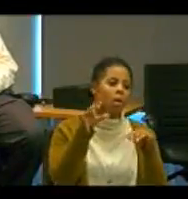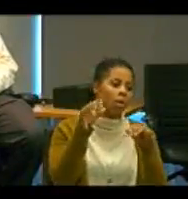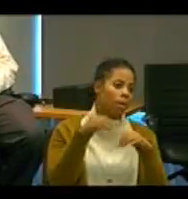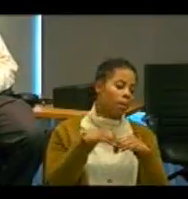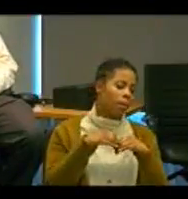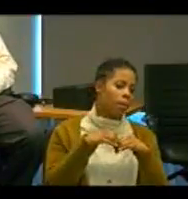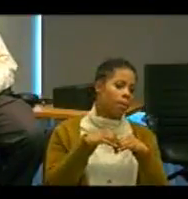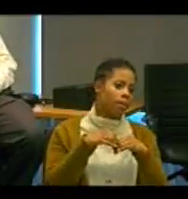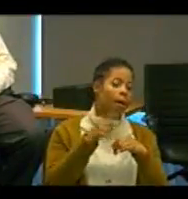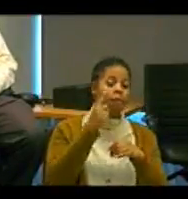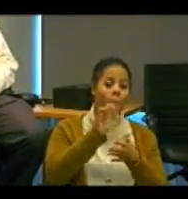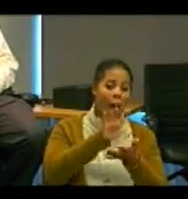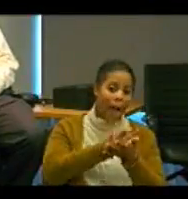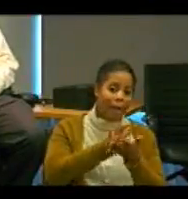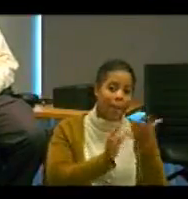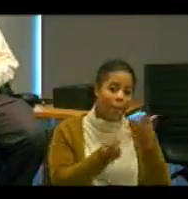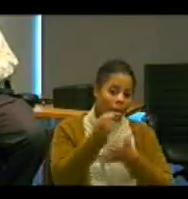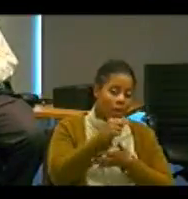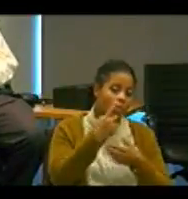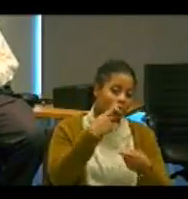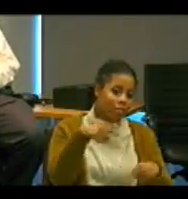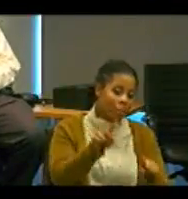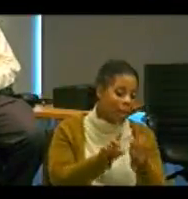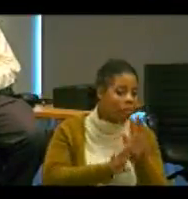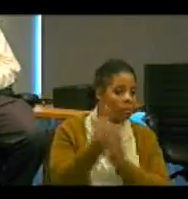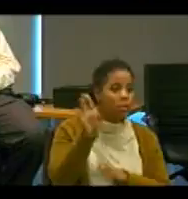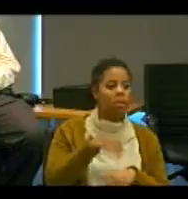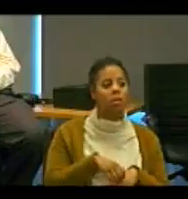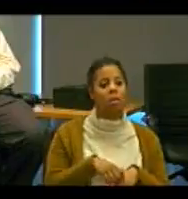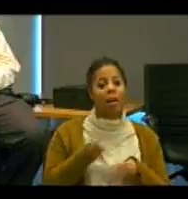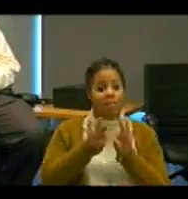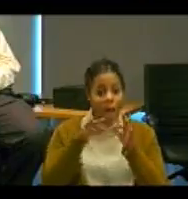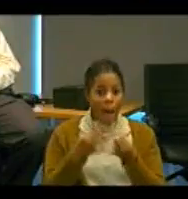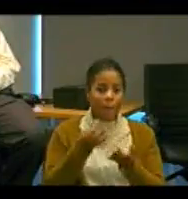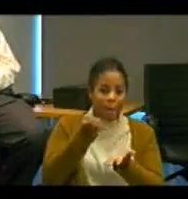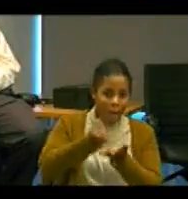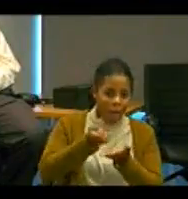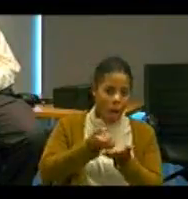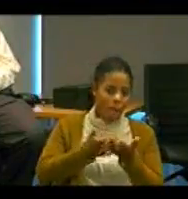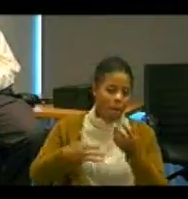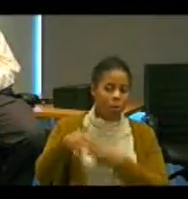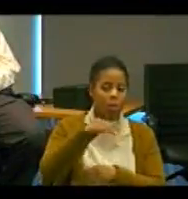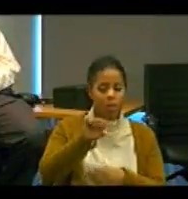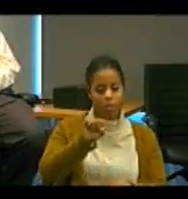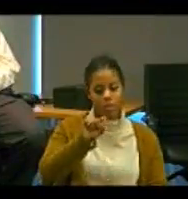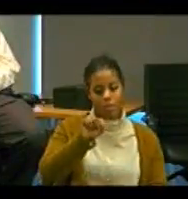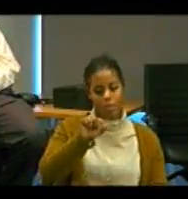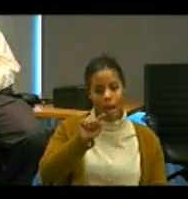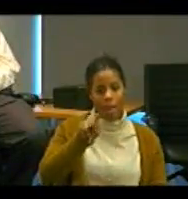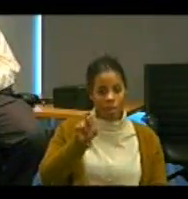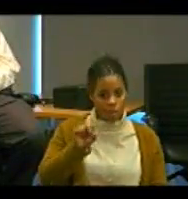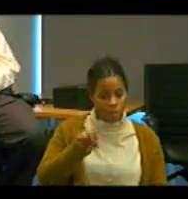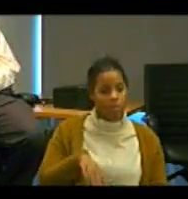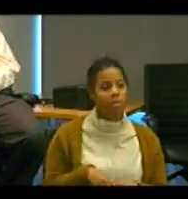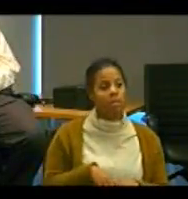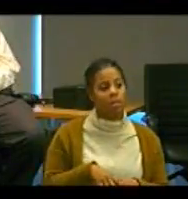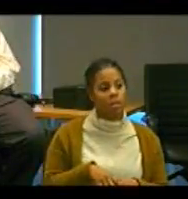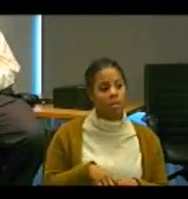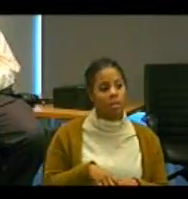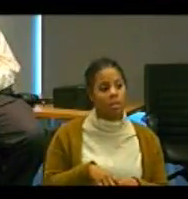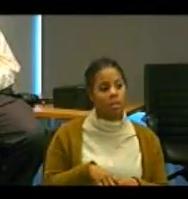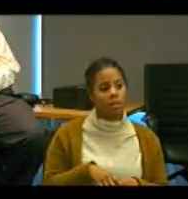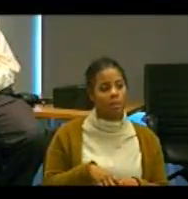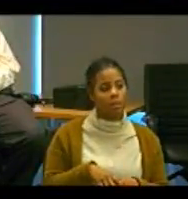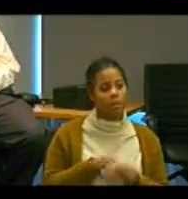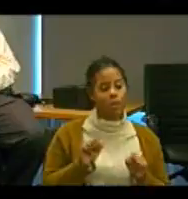including academic achievement, family socioeconomic status, school composition, and other explanatory factors. We're therefore able to approximate contrast